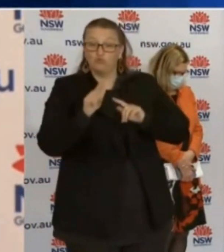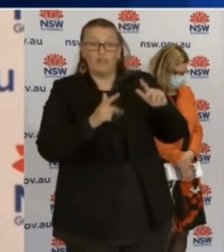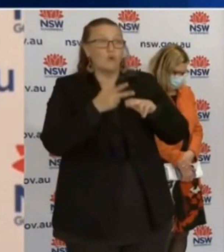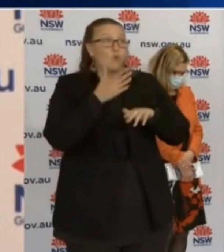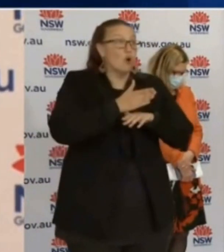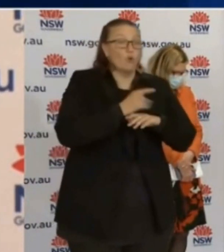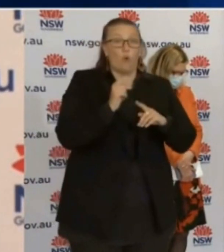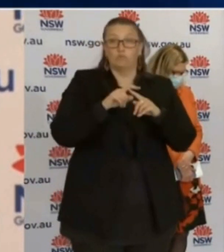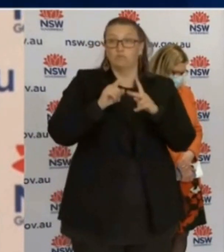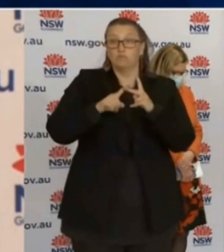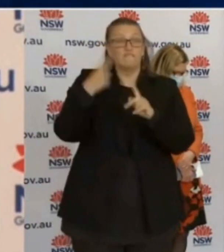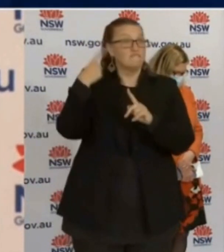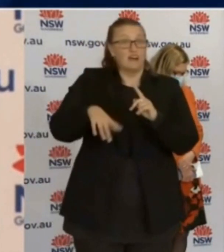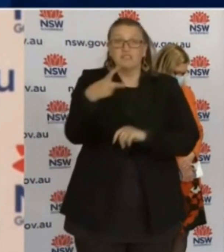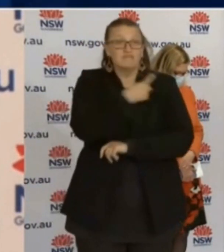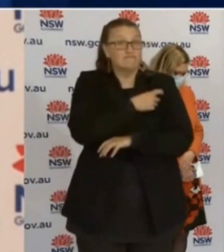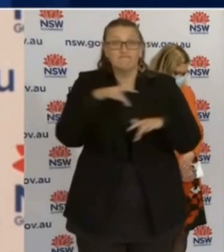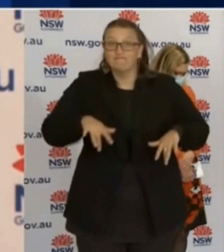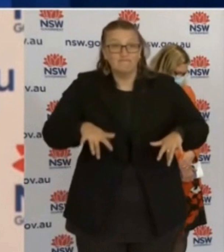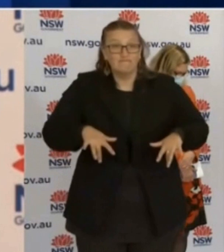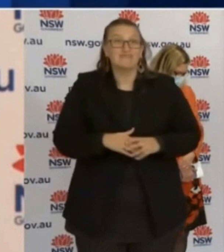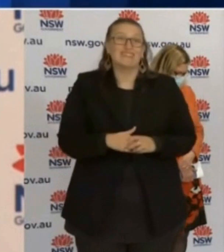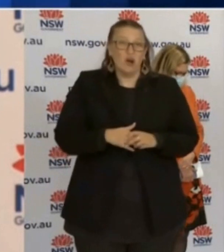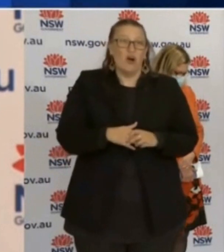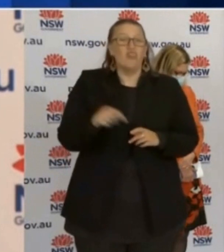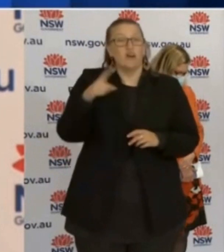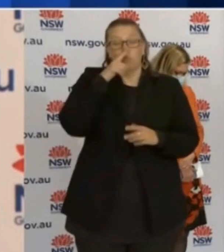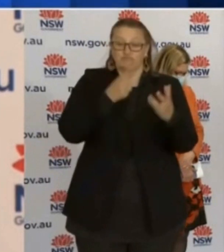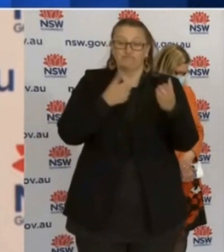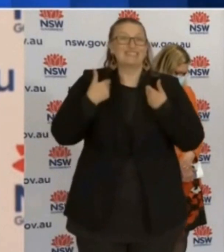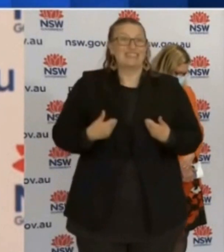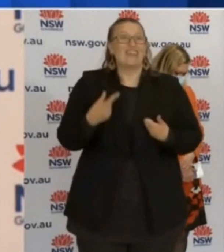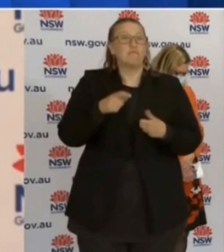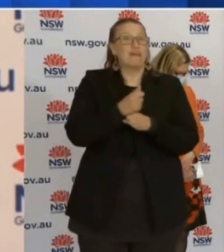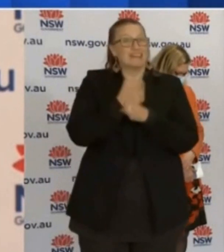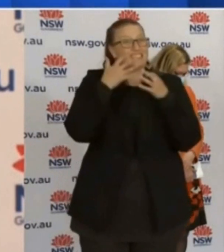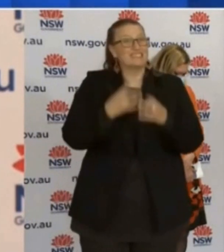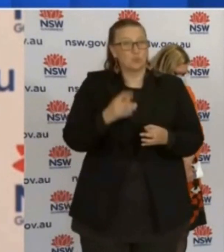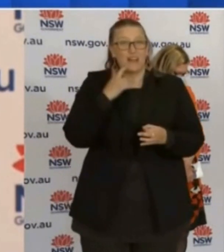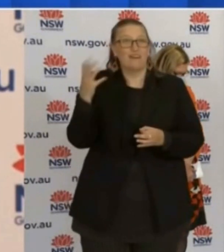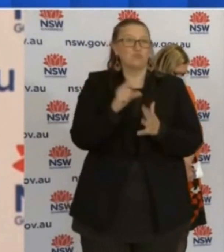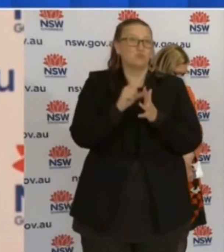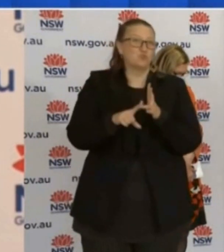aren't vaccinated, of any age, and they are the decisions that we'll have